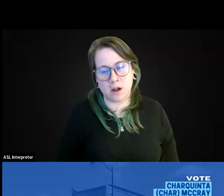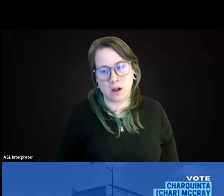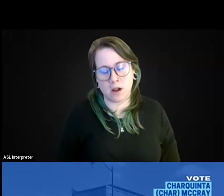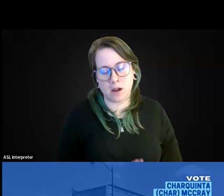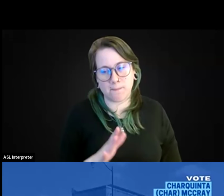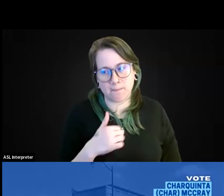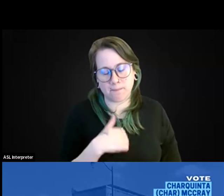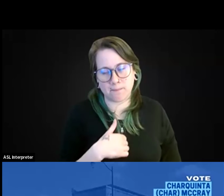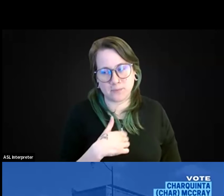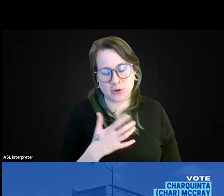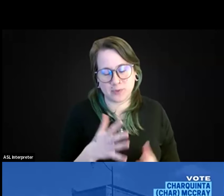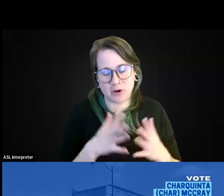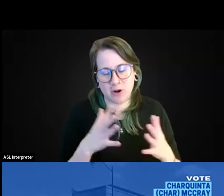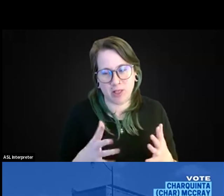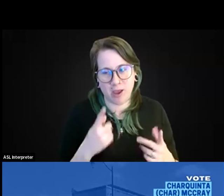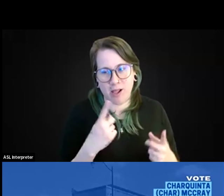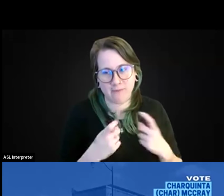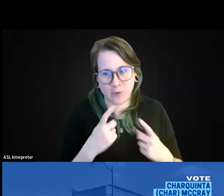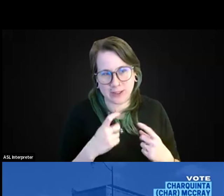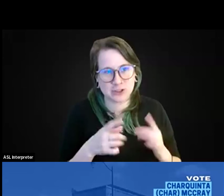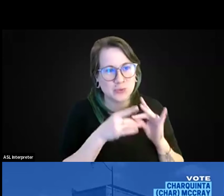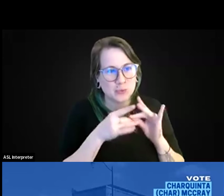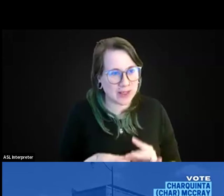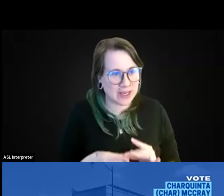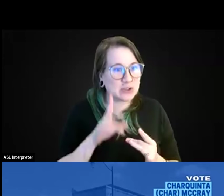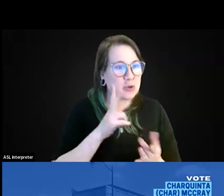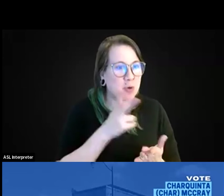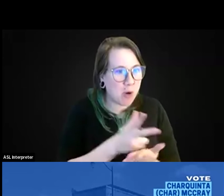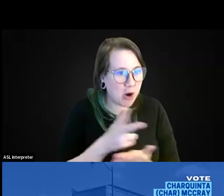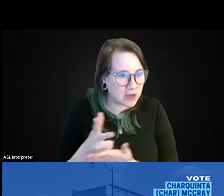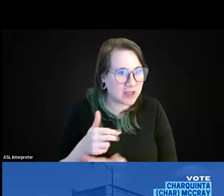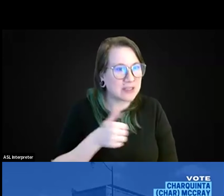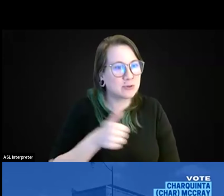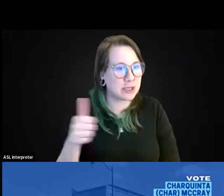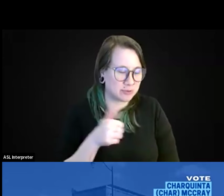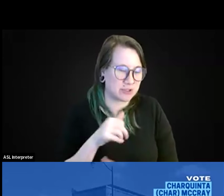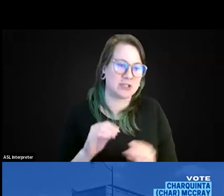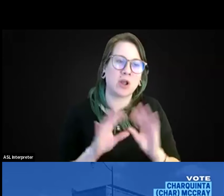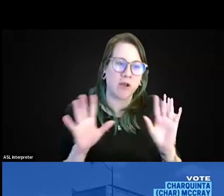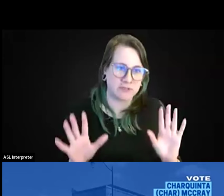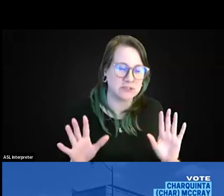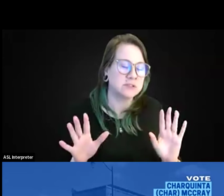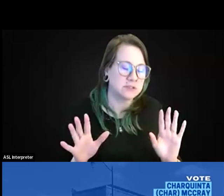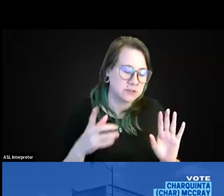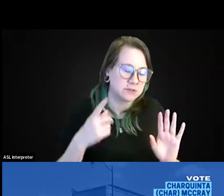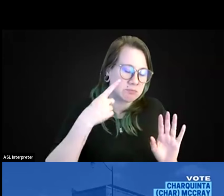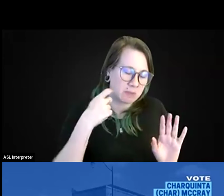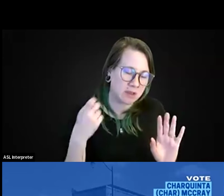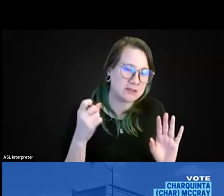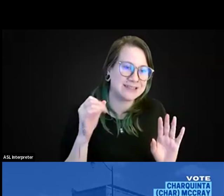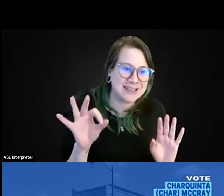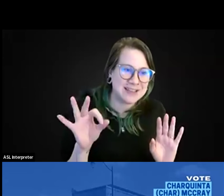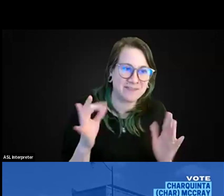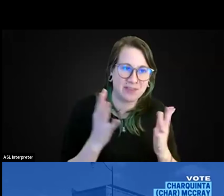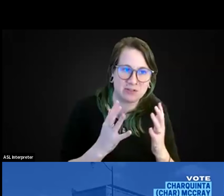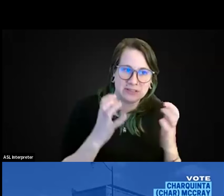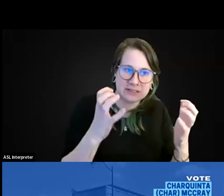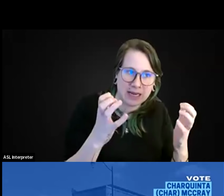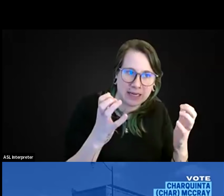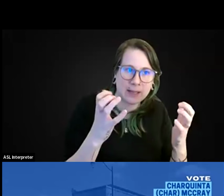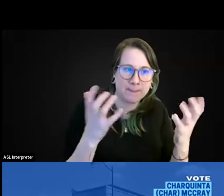I'm sorry, there's a lot of questions that people have about parking and transportation, obviously, just because, if there is a